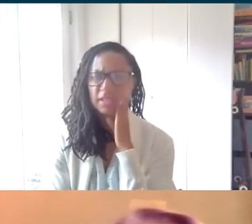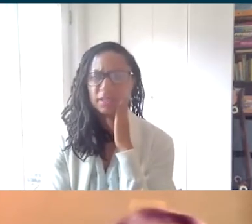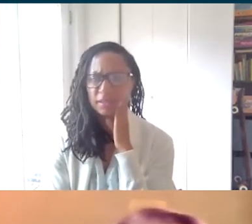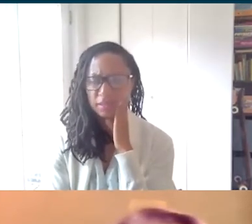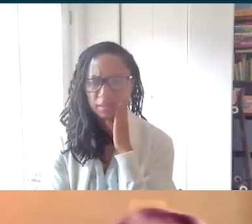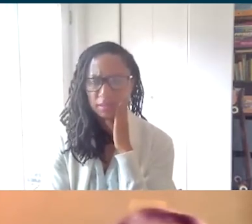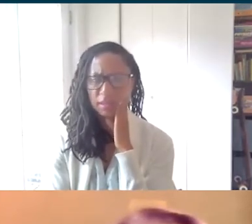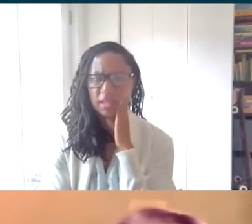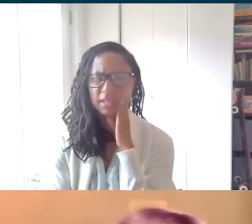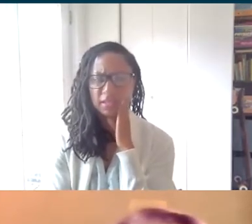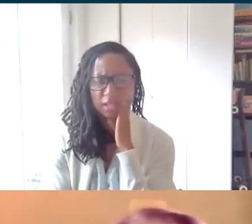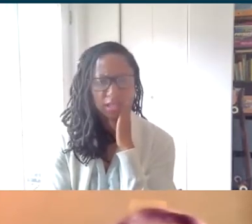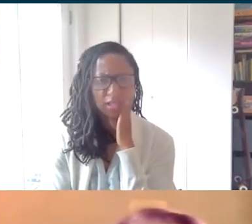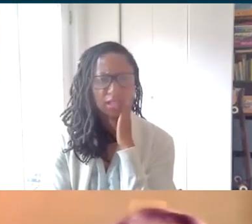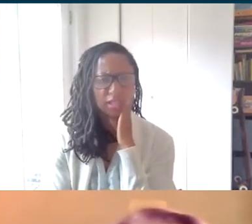Yes.